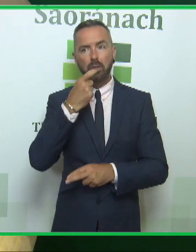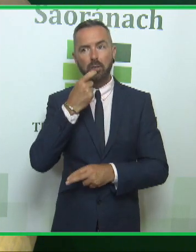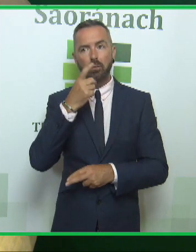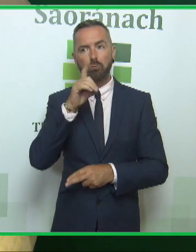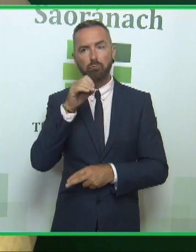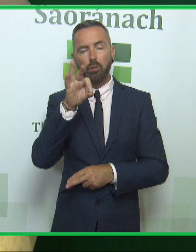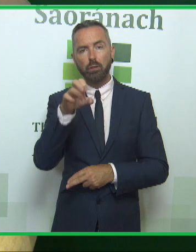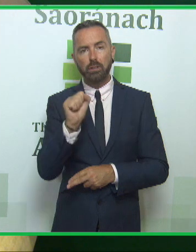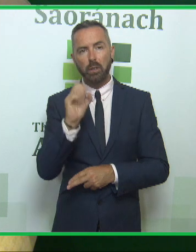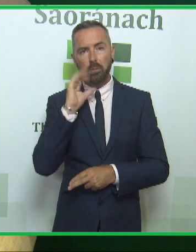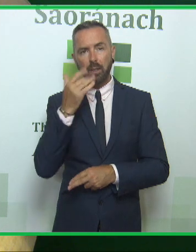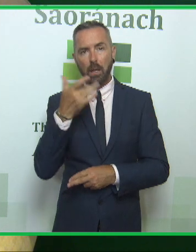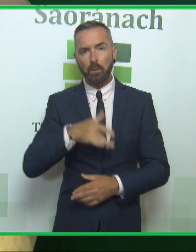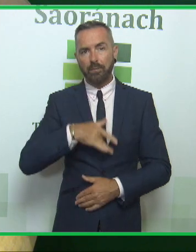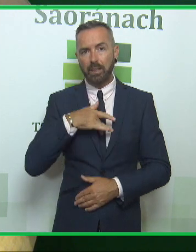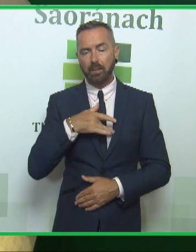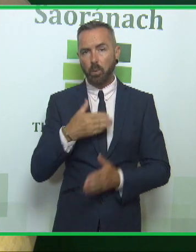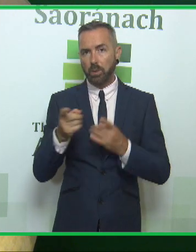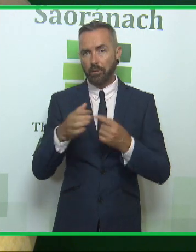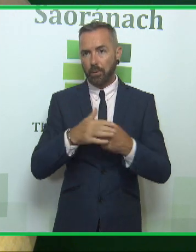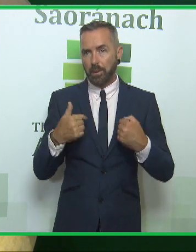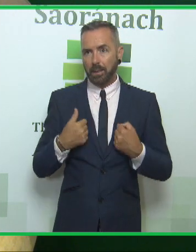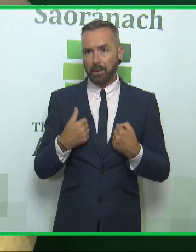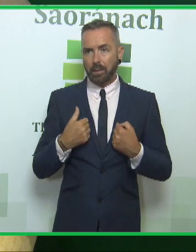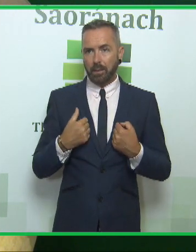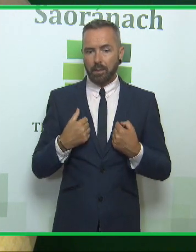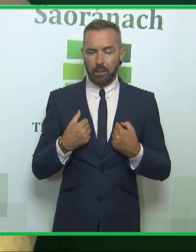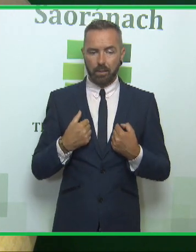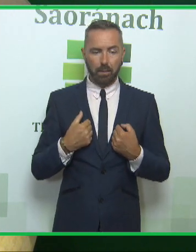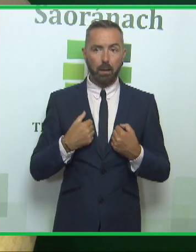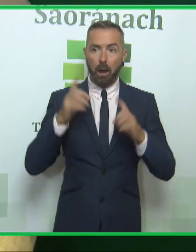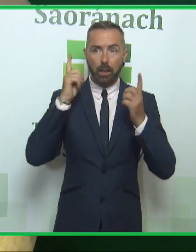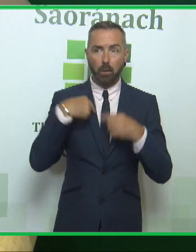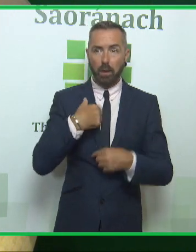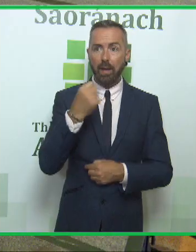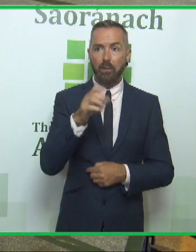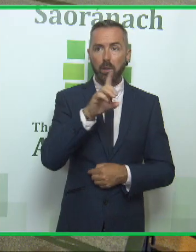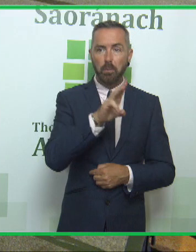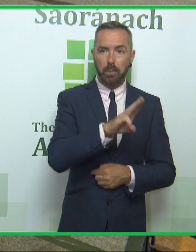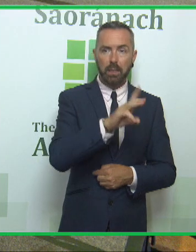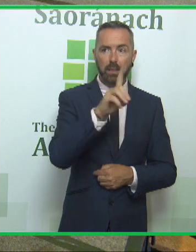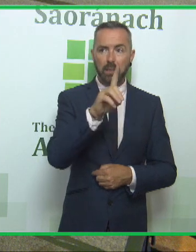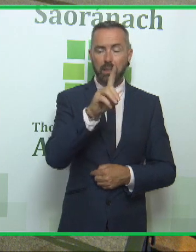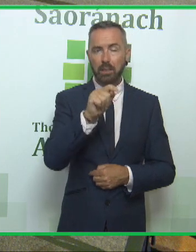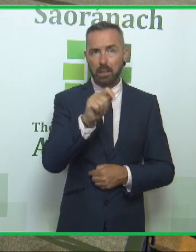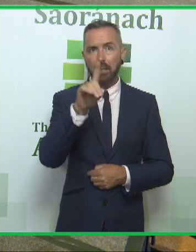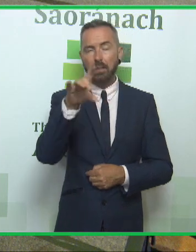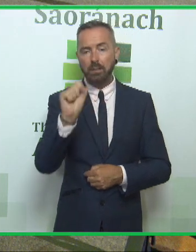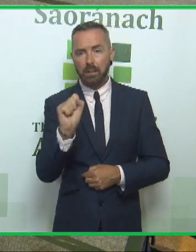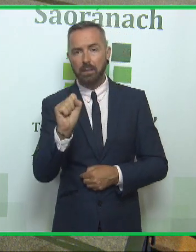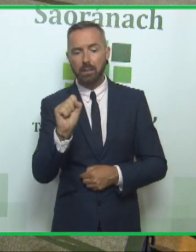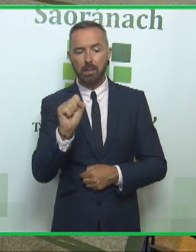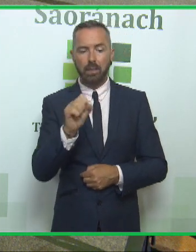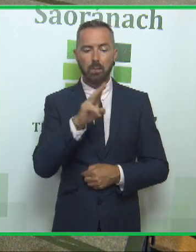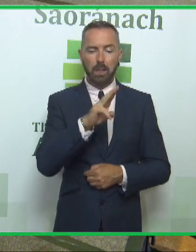me. At the time I didn't know I had PTSD. It was years later I got diagnosed with that. So it was doing